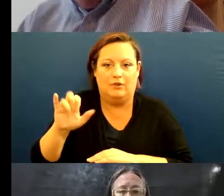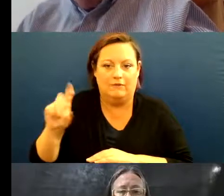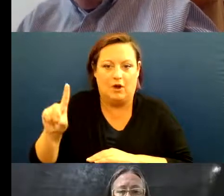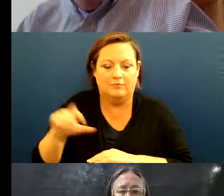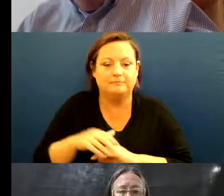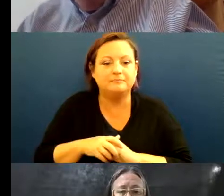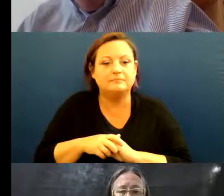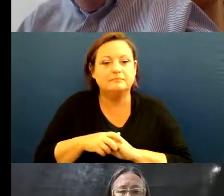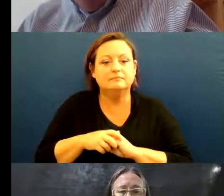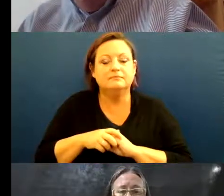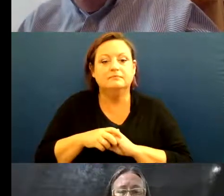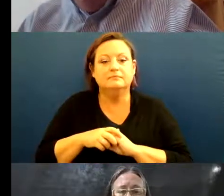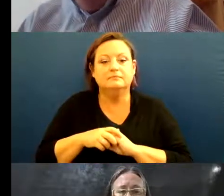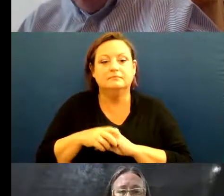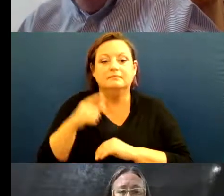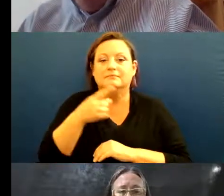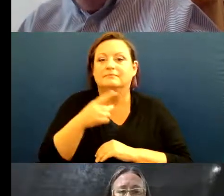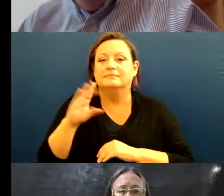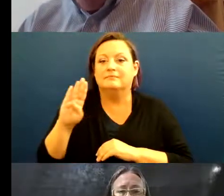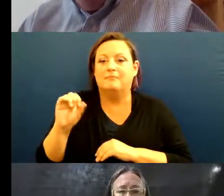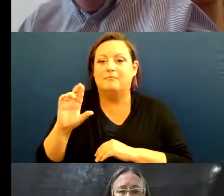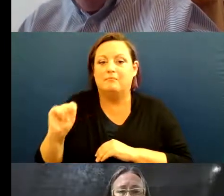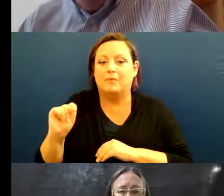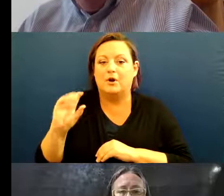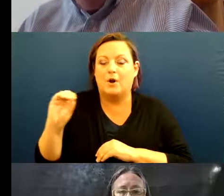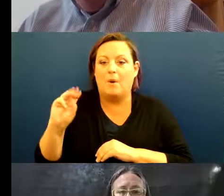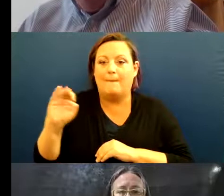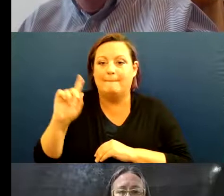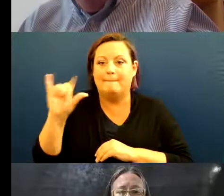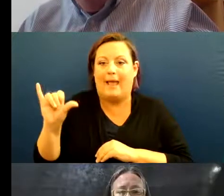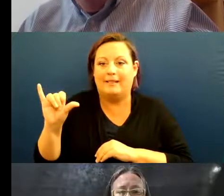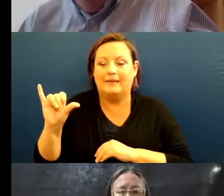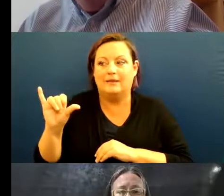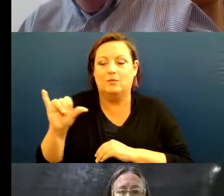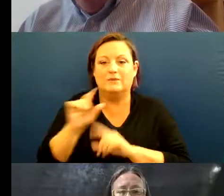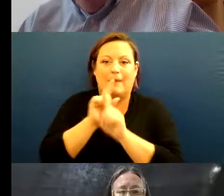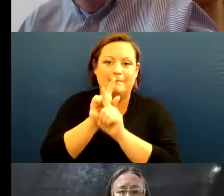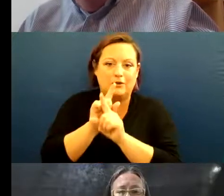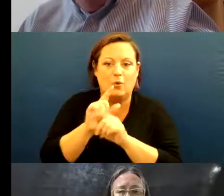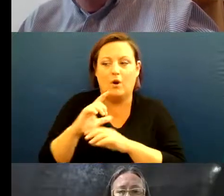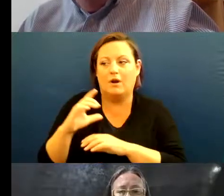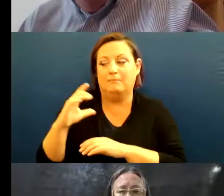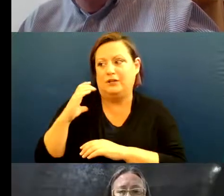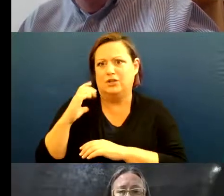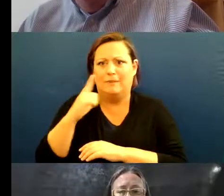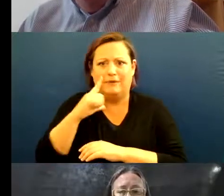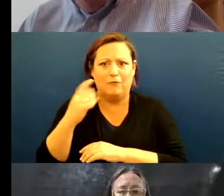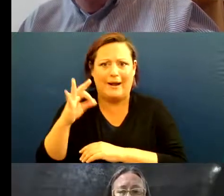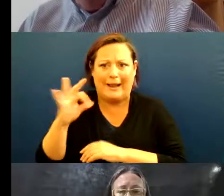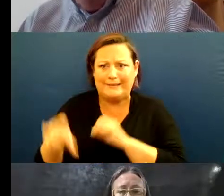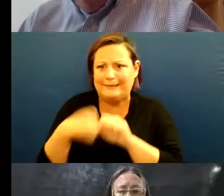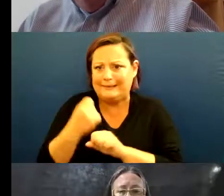so this is Bert O'Malley. He was my mentor as a postdoc, and he was my chairman for 19 years. When